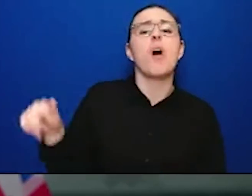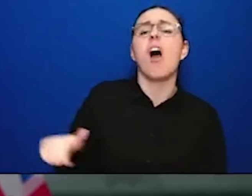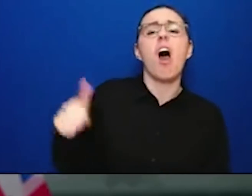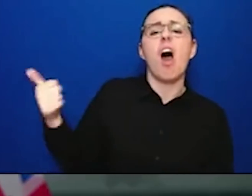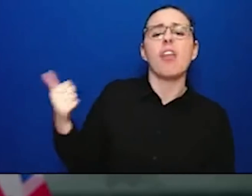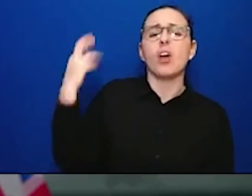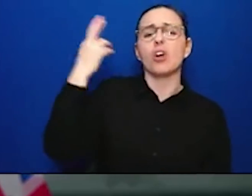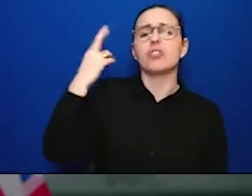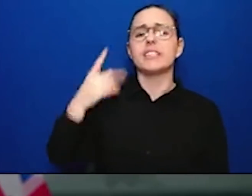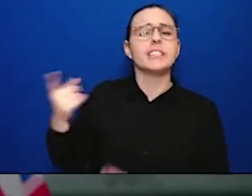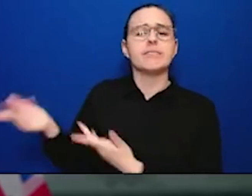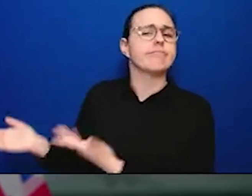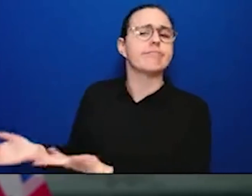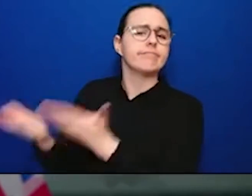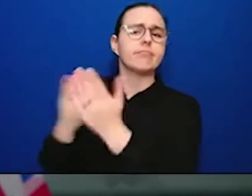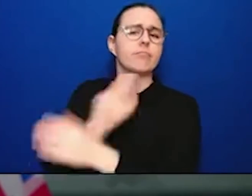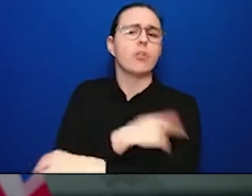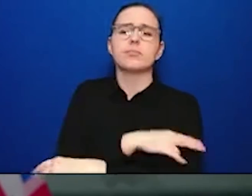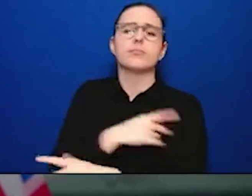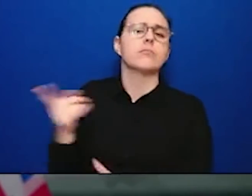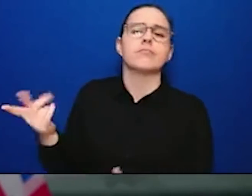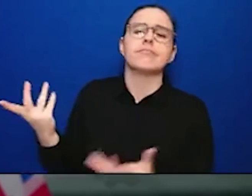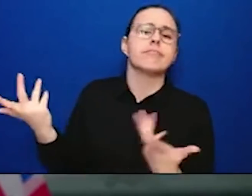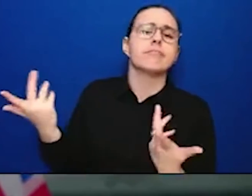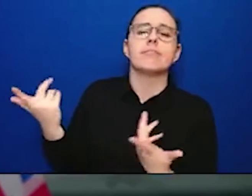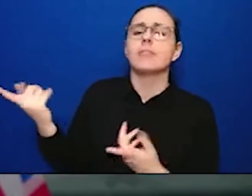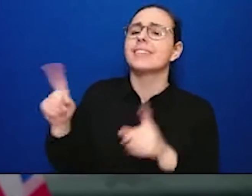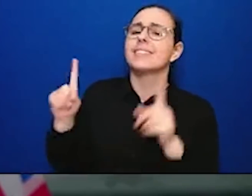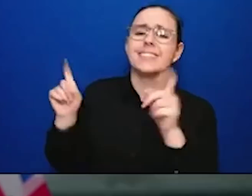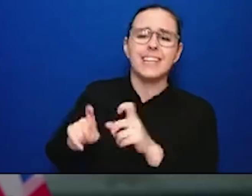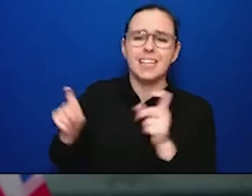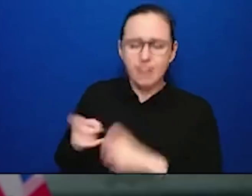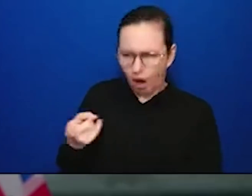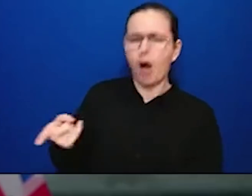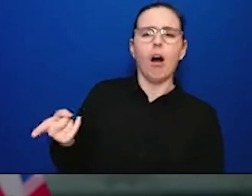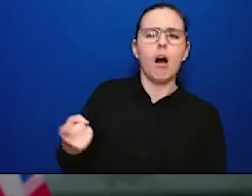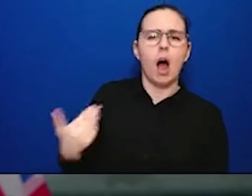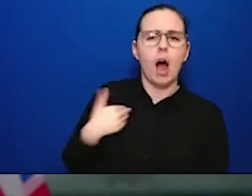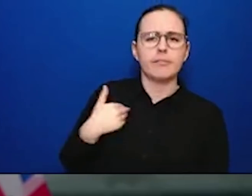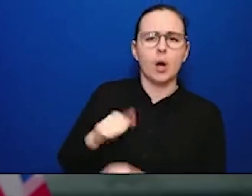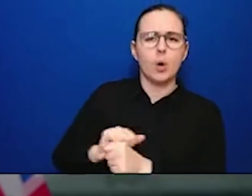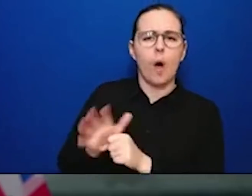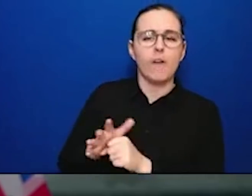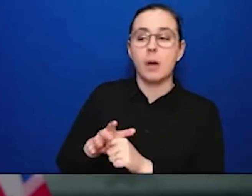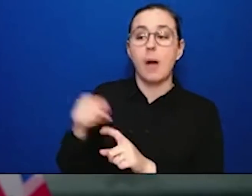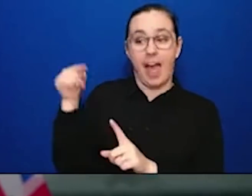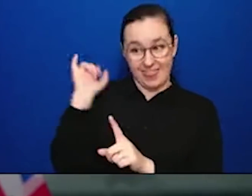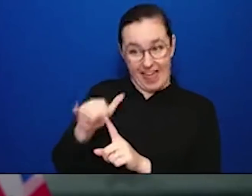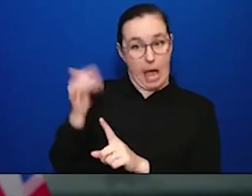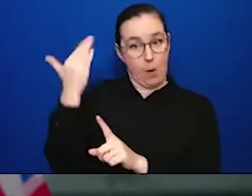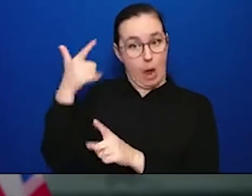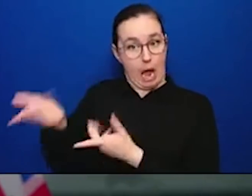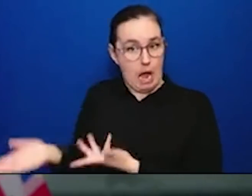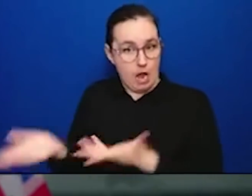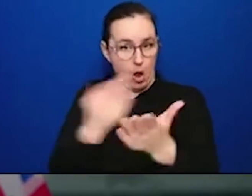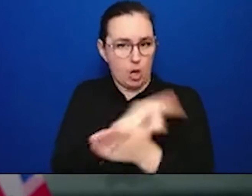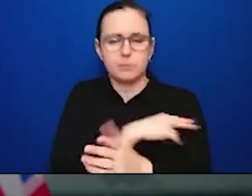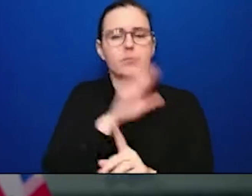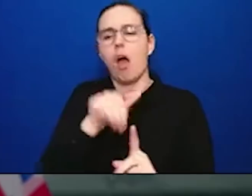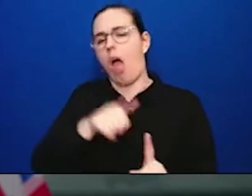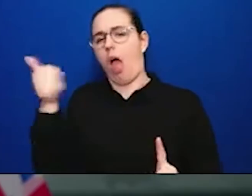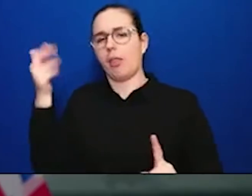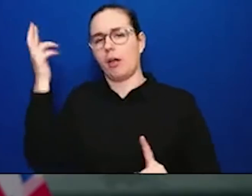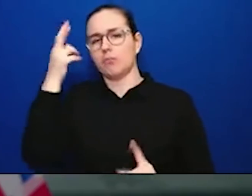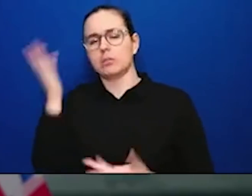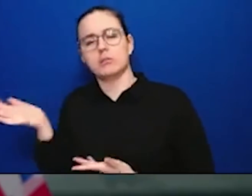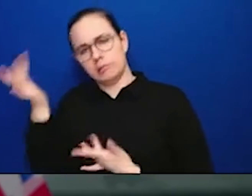in certain cases, sometimes before surgeries, for example, and how many people have underlying